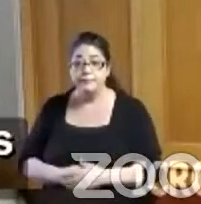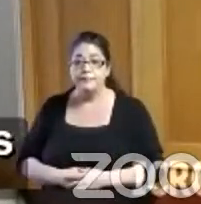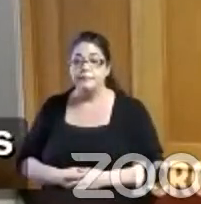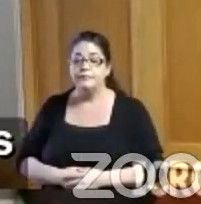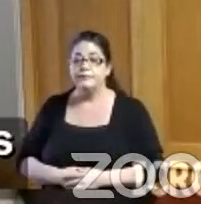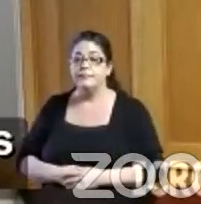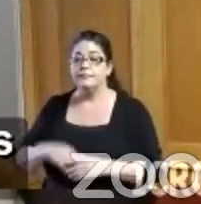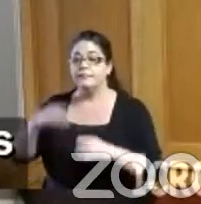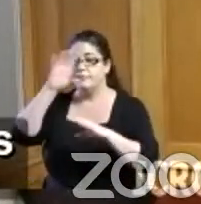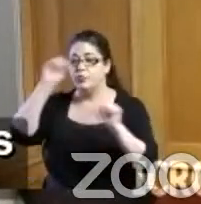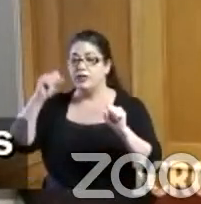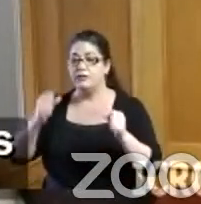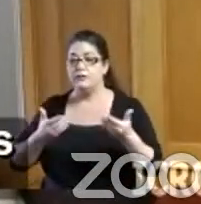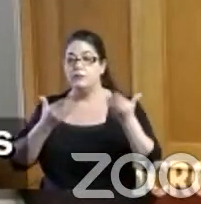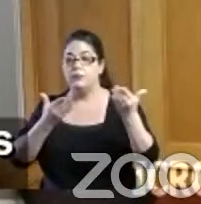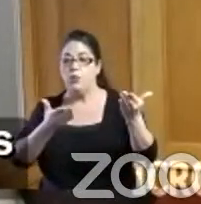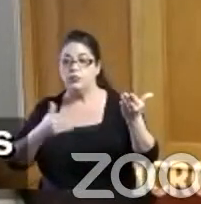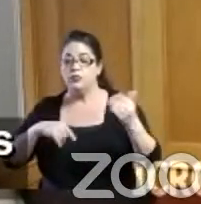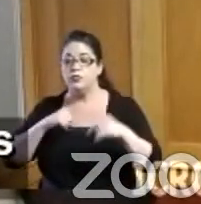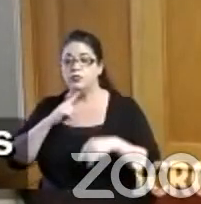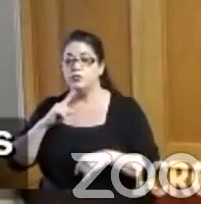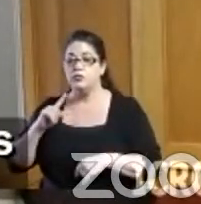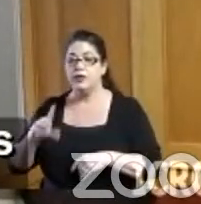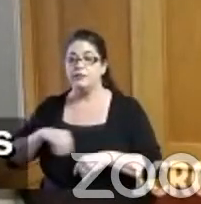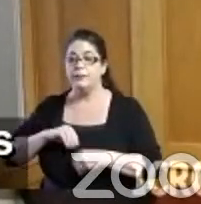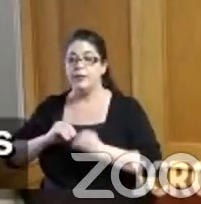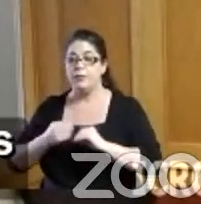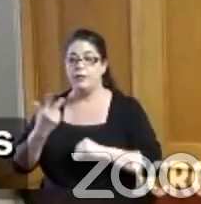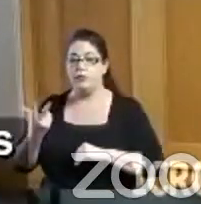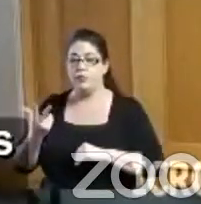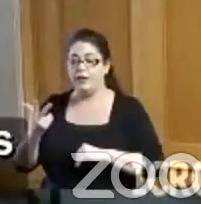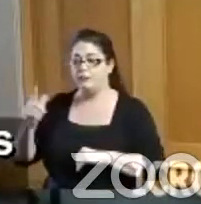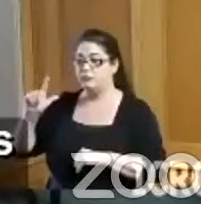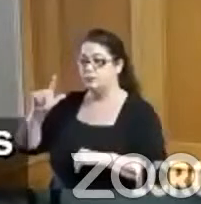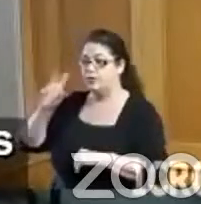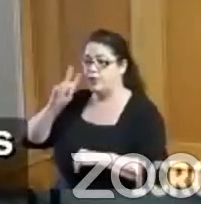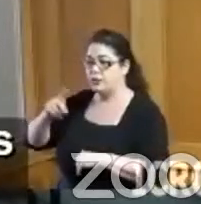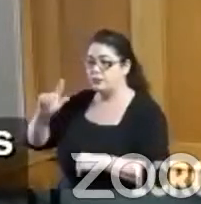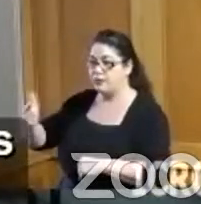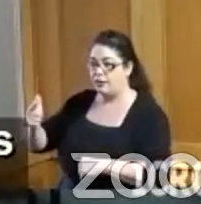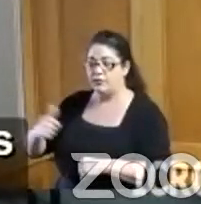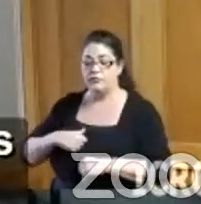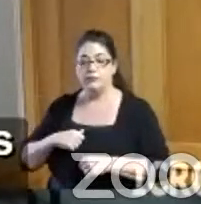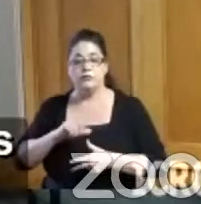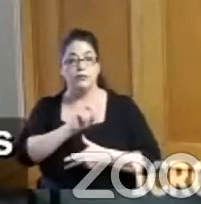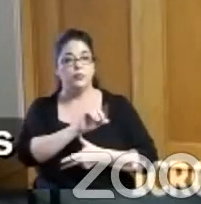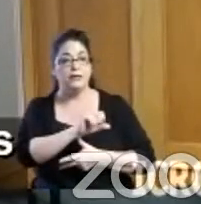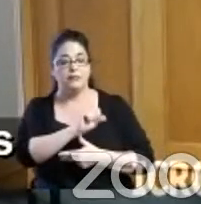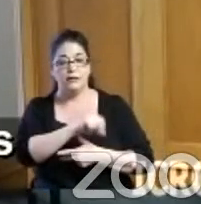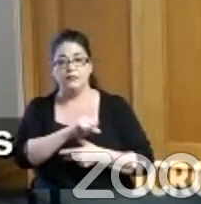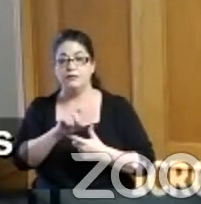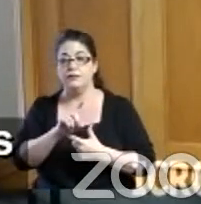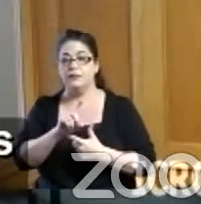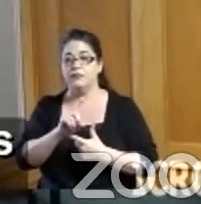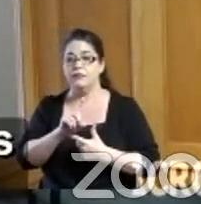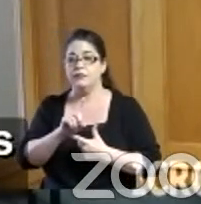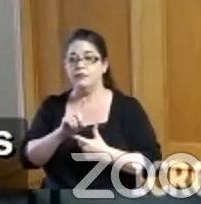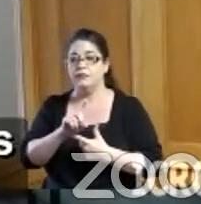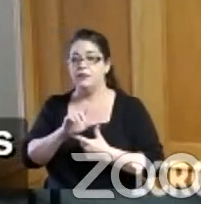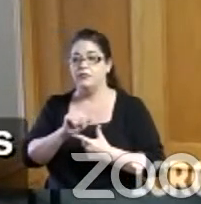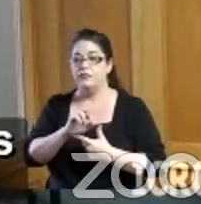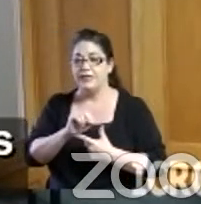to make a motion to adopt item number 3. Second. Commissioner Summer Dumas? Yes. Commissioner Reese? Yes. Commissioner Driehaus?